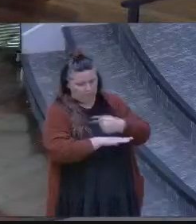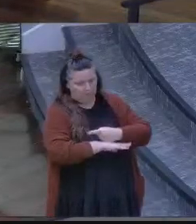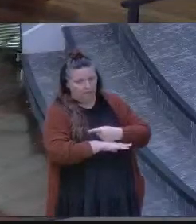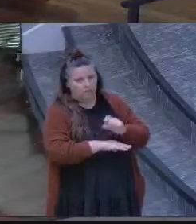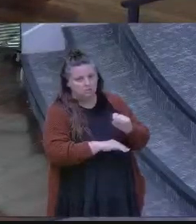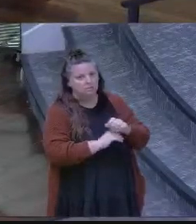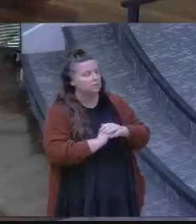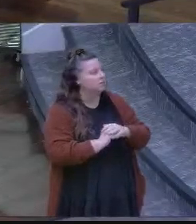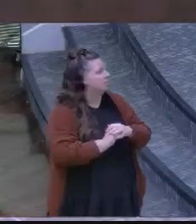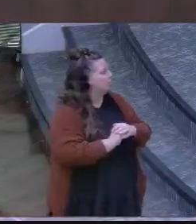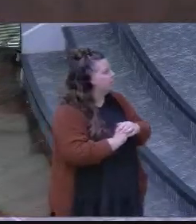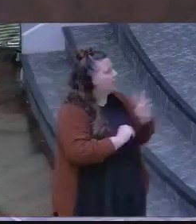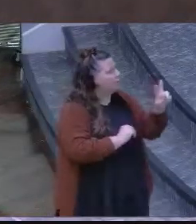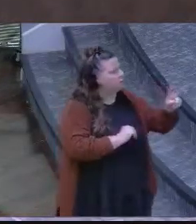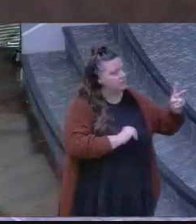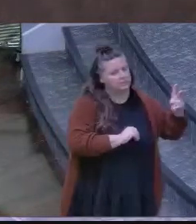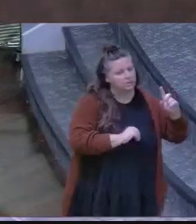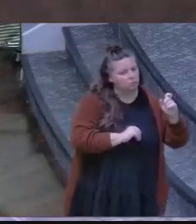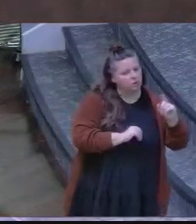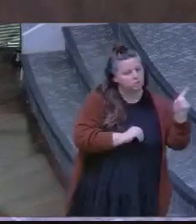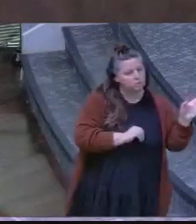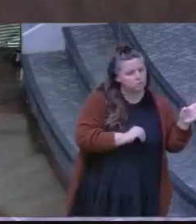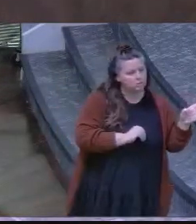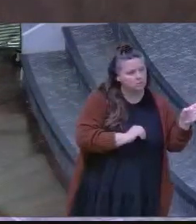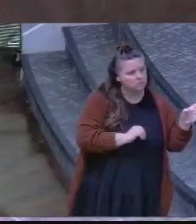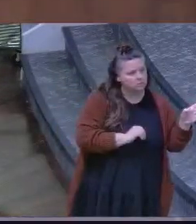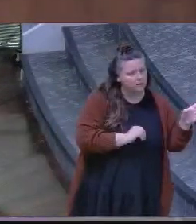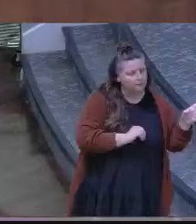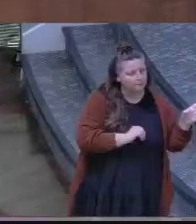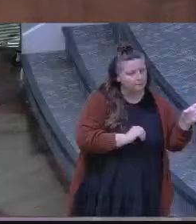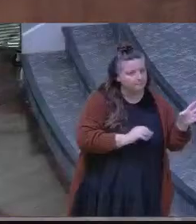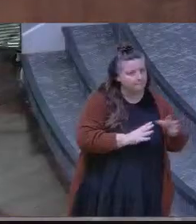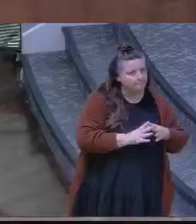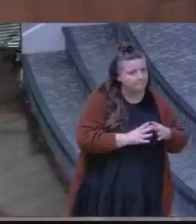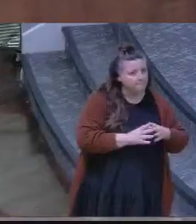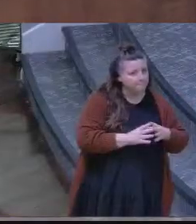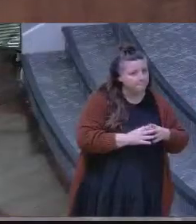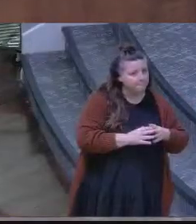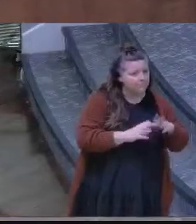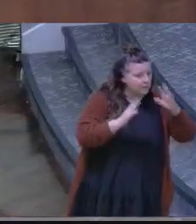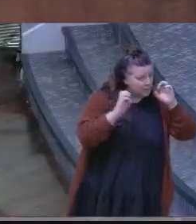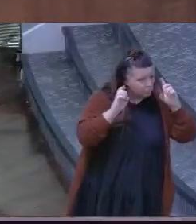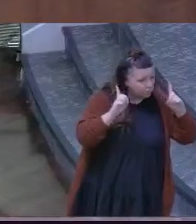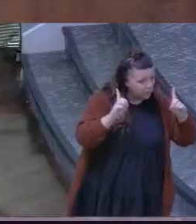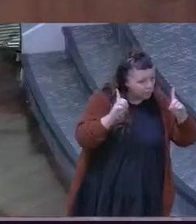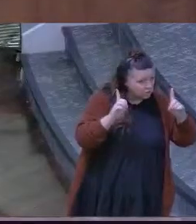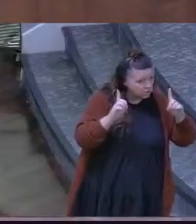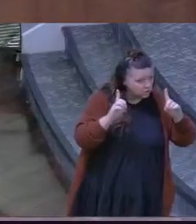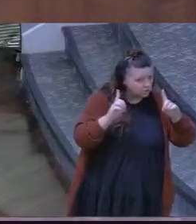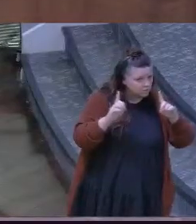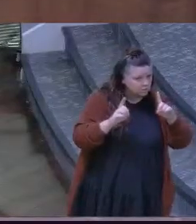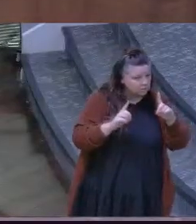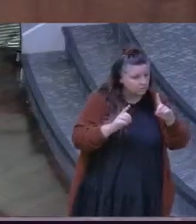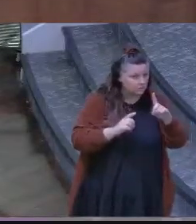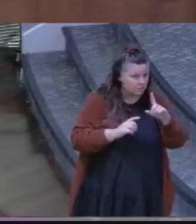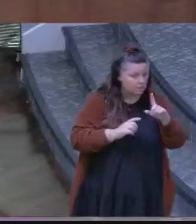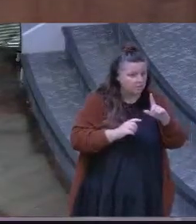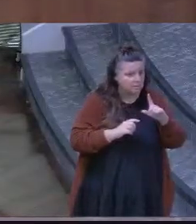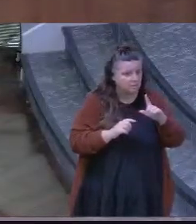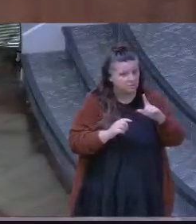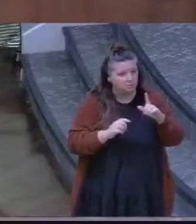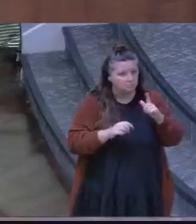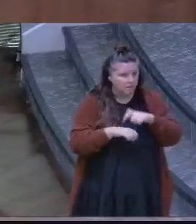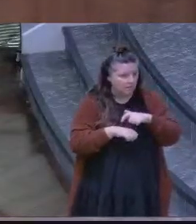And what was your second one, Dr. Gant? Education leave bank. Yeah, the